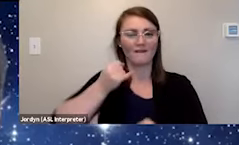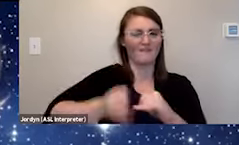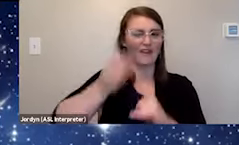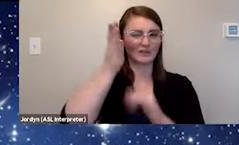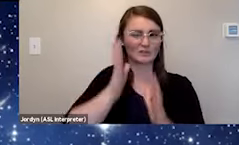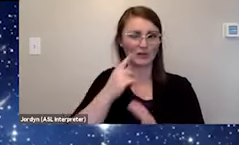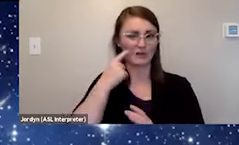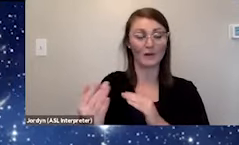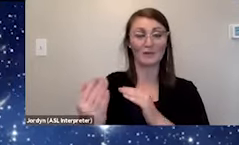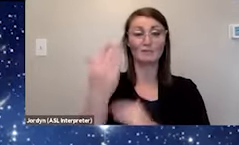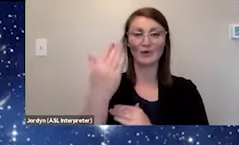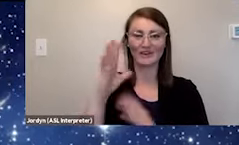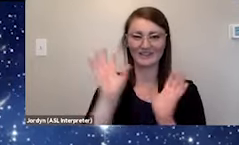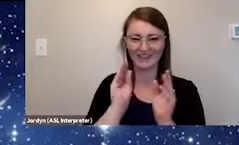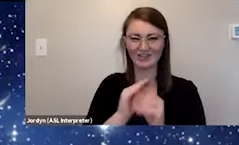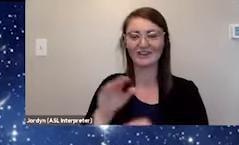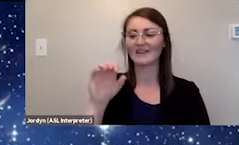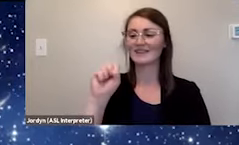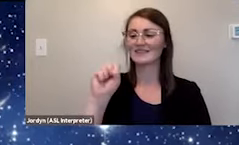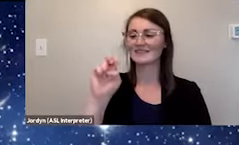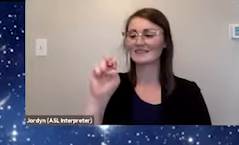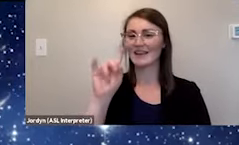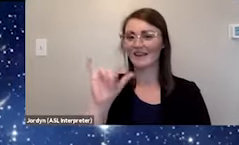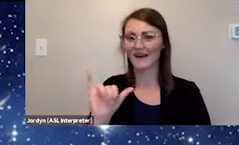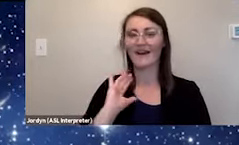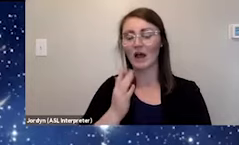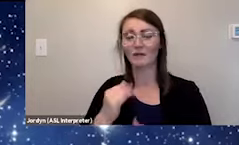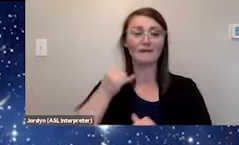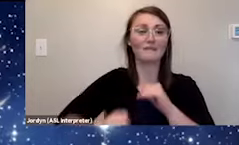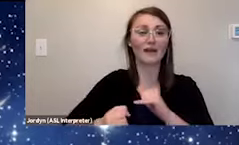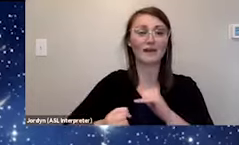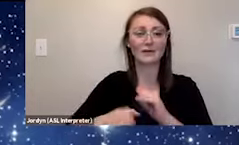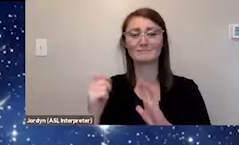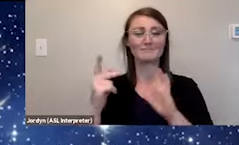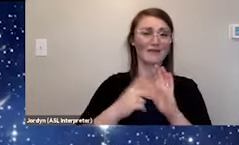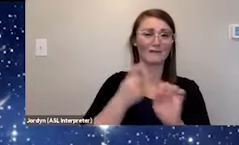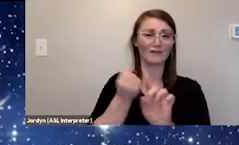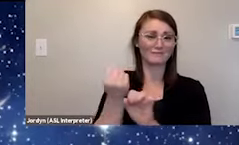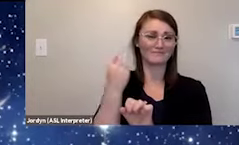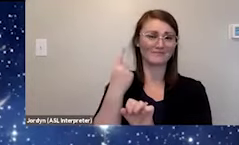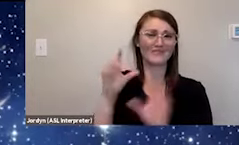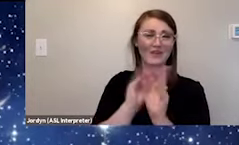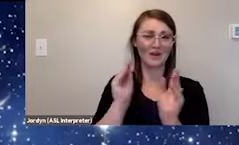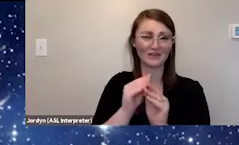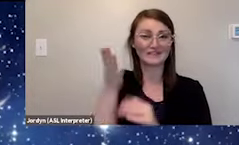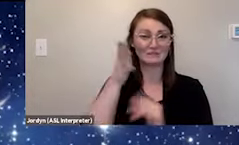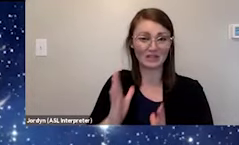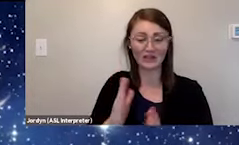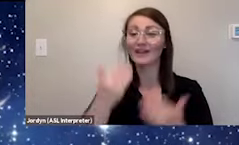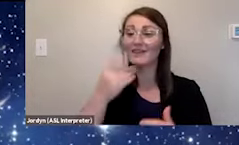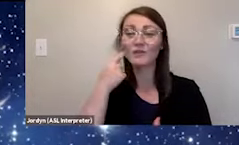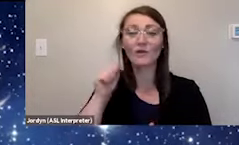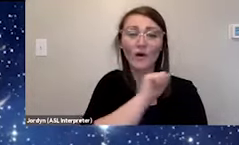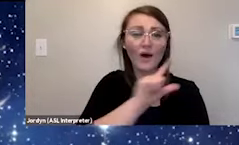session. Senay was our final returning 2019 speaker, so I want to thank all of our returning speakers for their talks and for their updates from